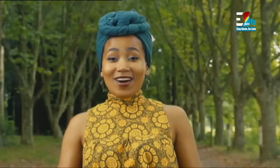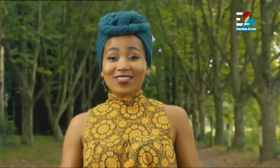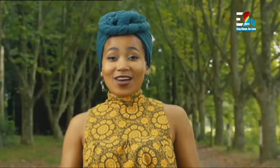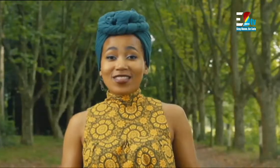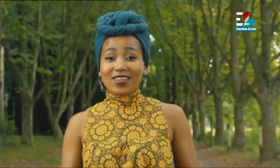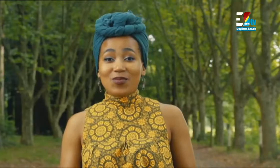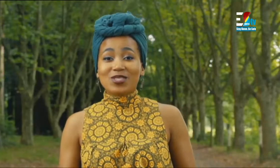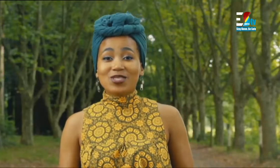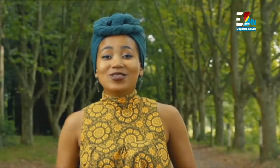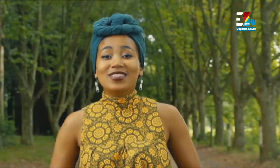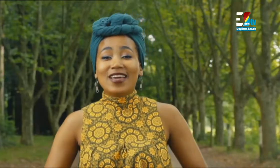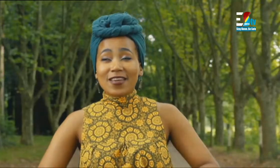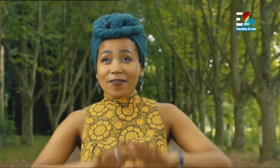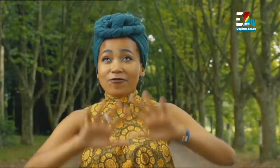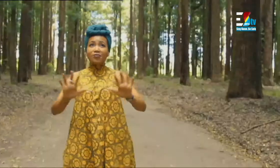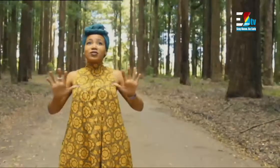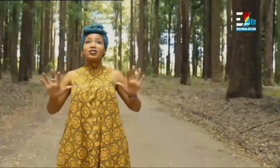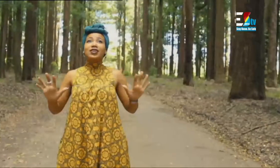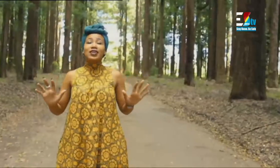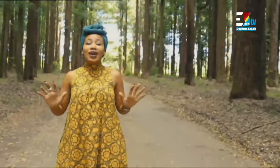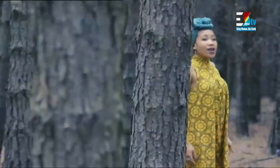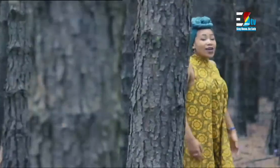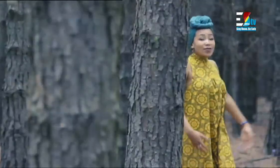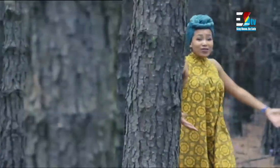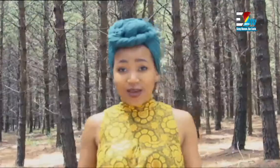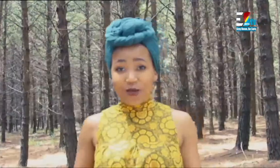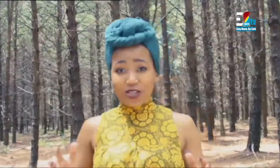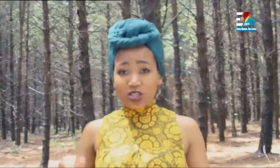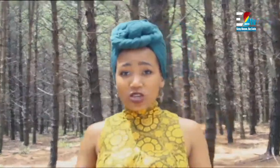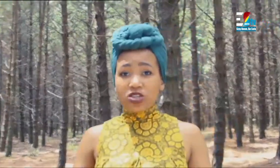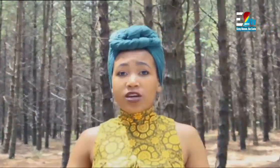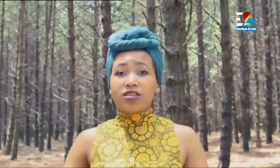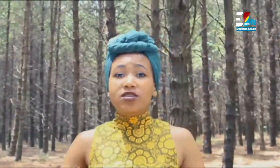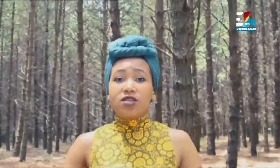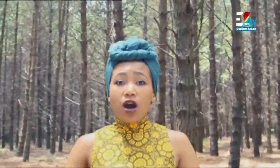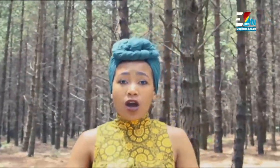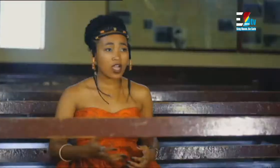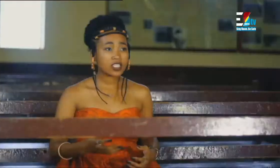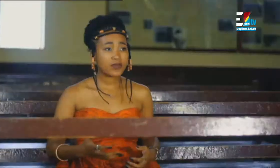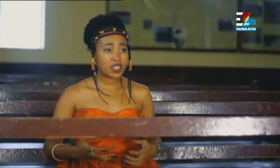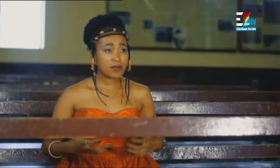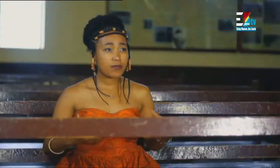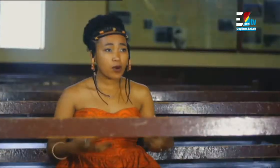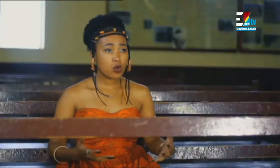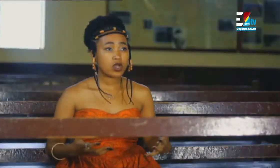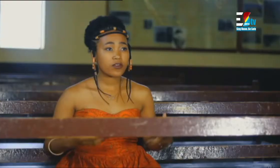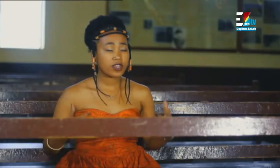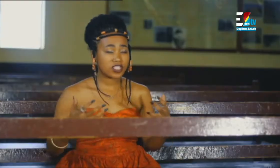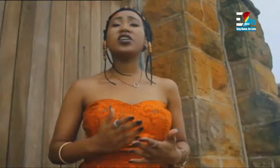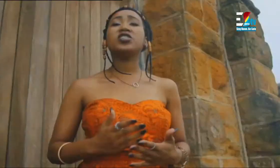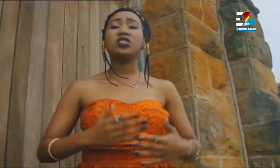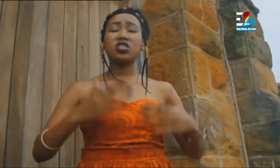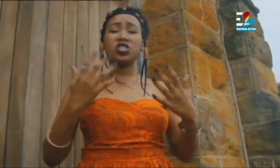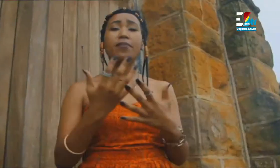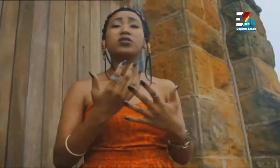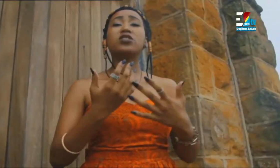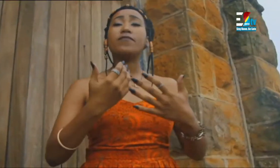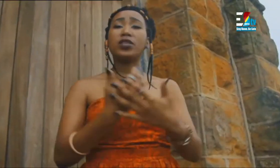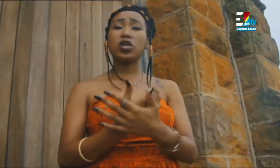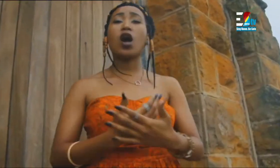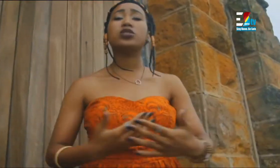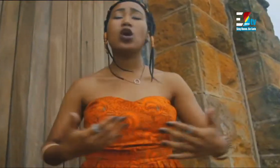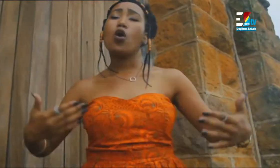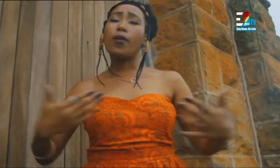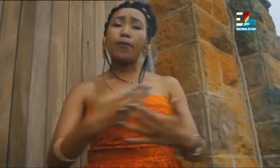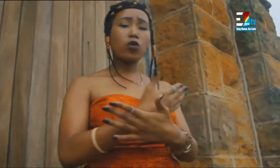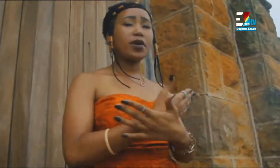good. God saw that it was good, and everything was good, not until the heart became a bone of contention. The chambers